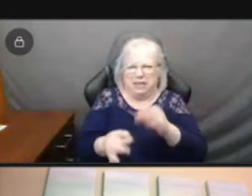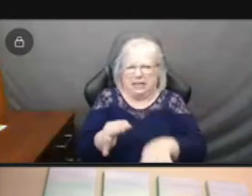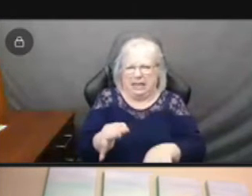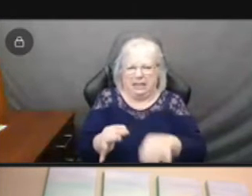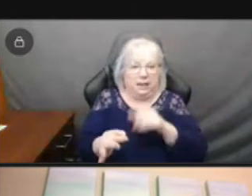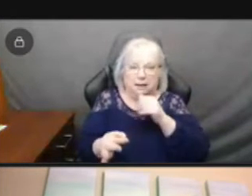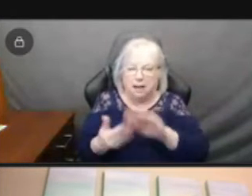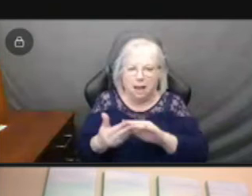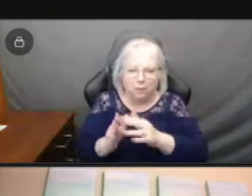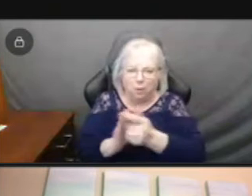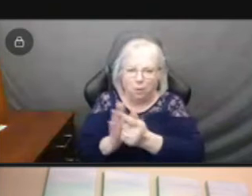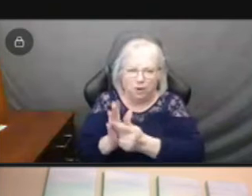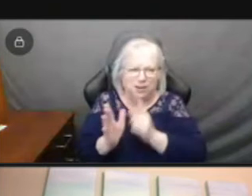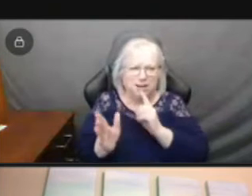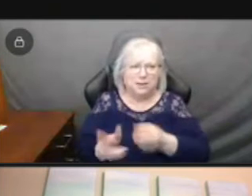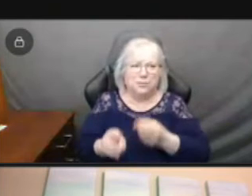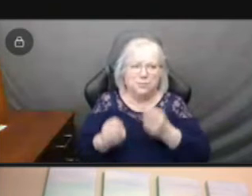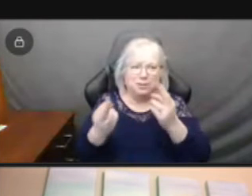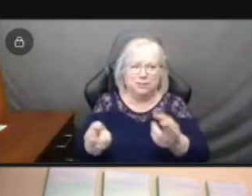ordinance. It's a resolution.